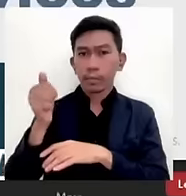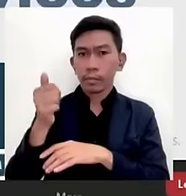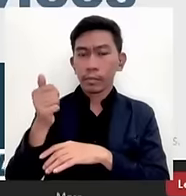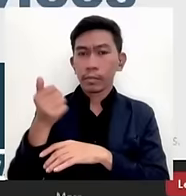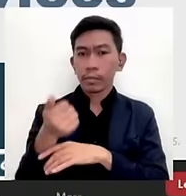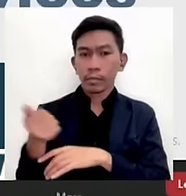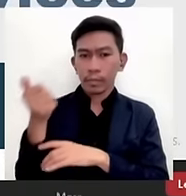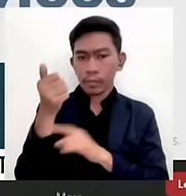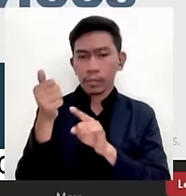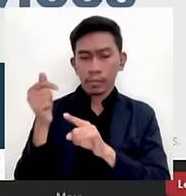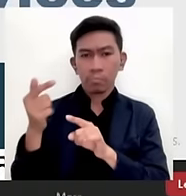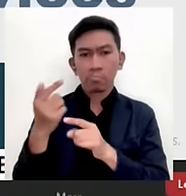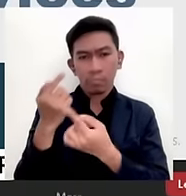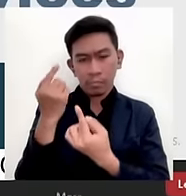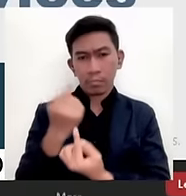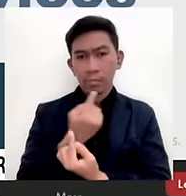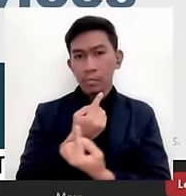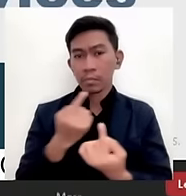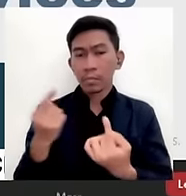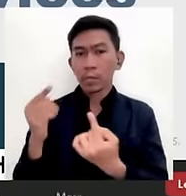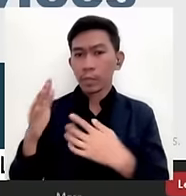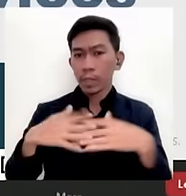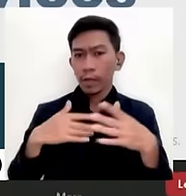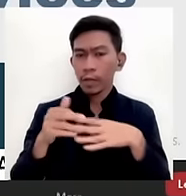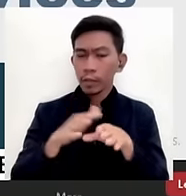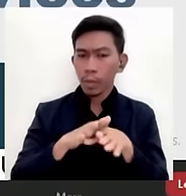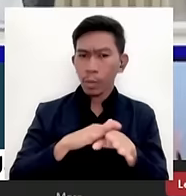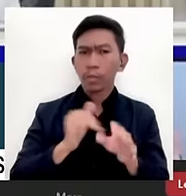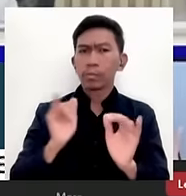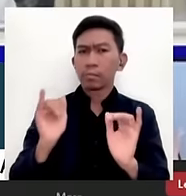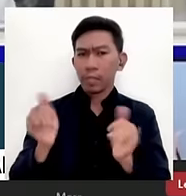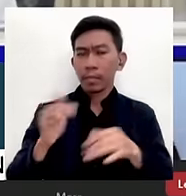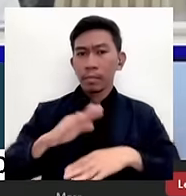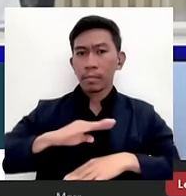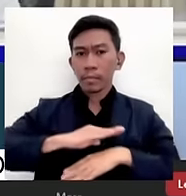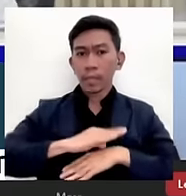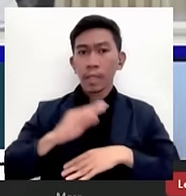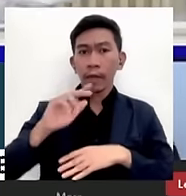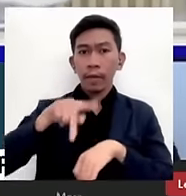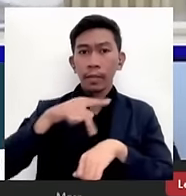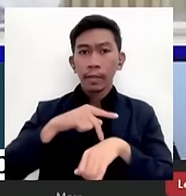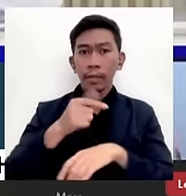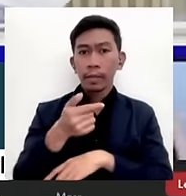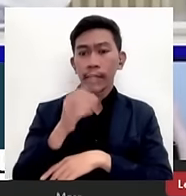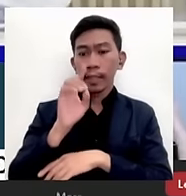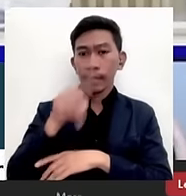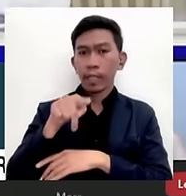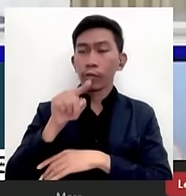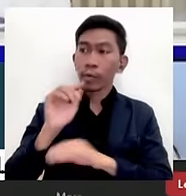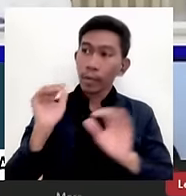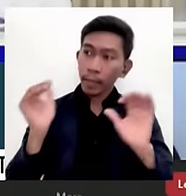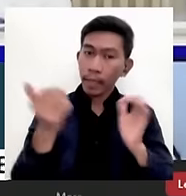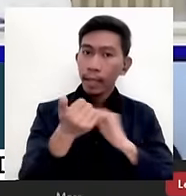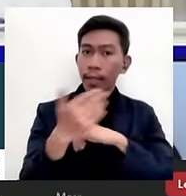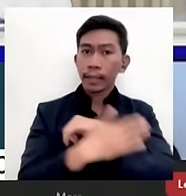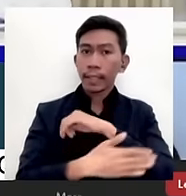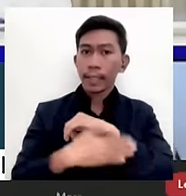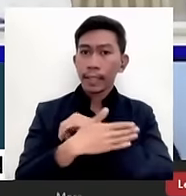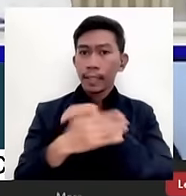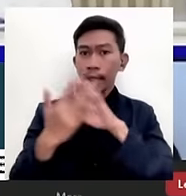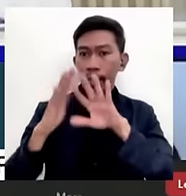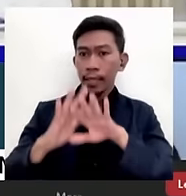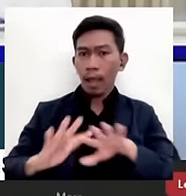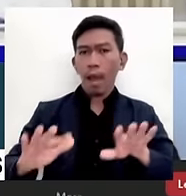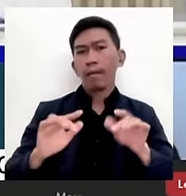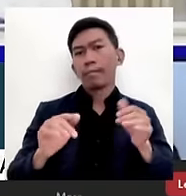is pleased with the sustained economic figure, and he even said that the Philippines' GDP is still among the highest among Asian countries, which released the 2023